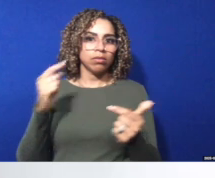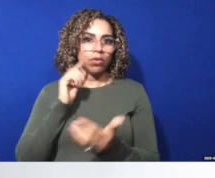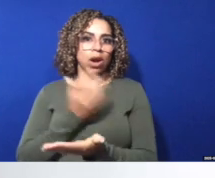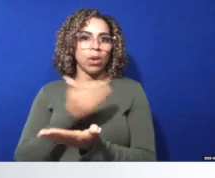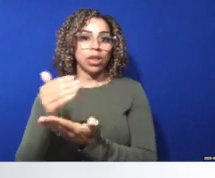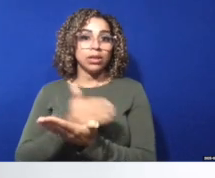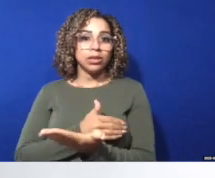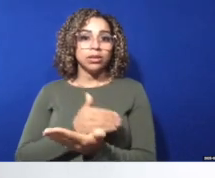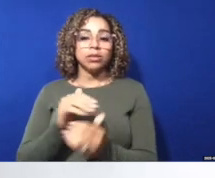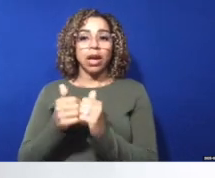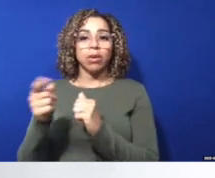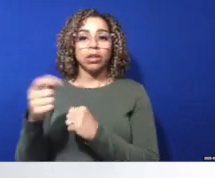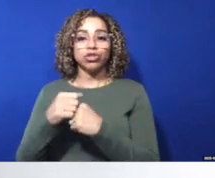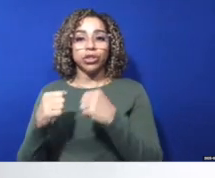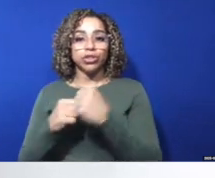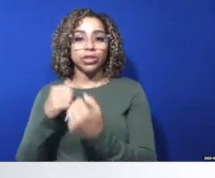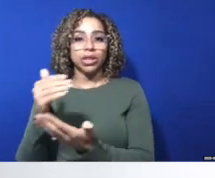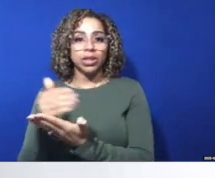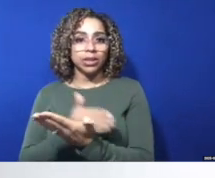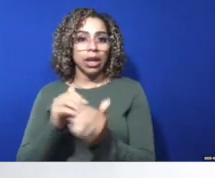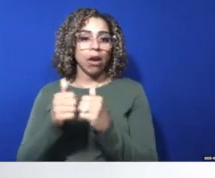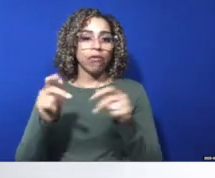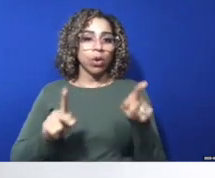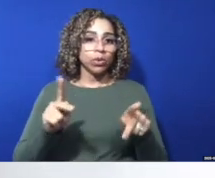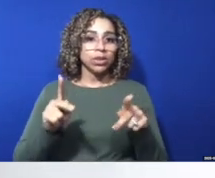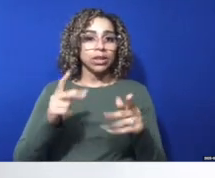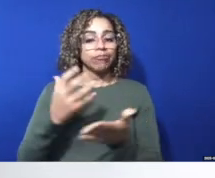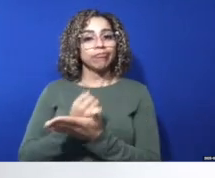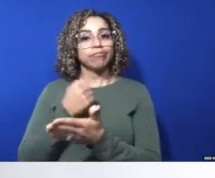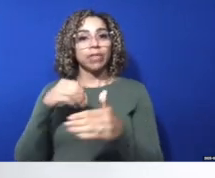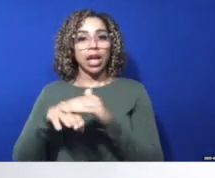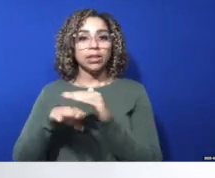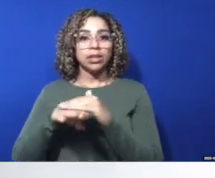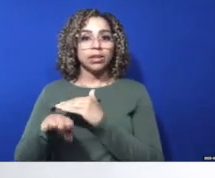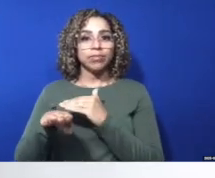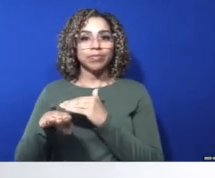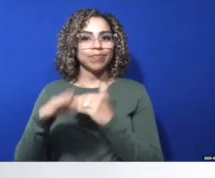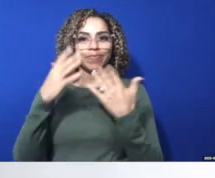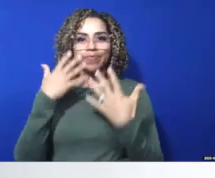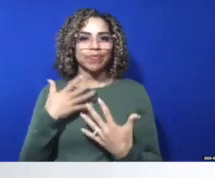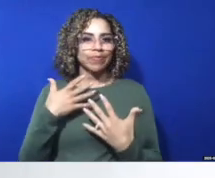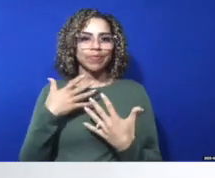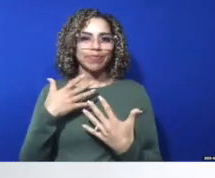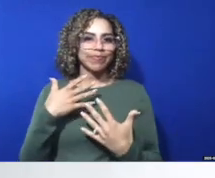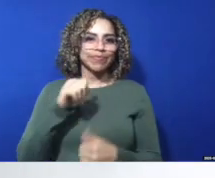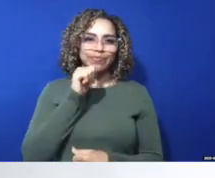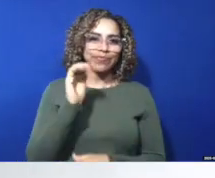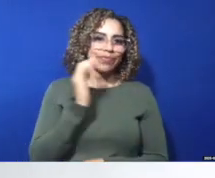to how they structure the lists and how folks can access them, unfortunately, that doesn't fall within our